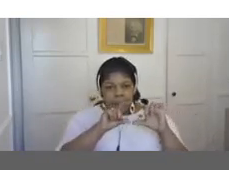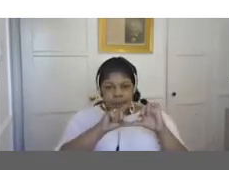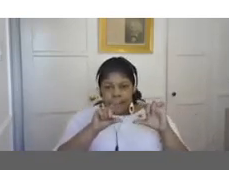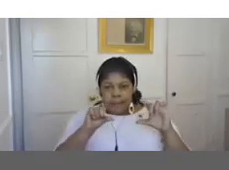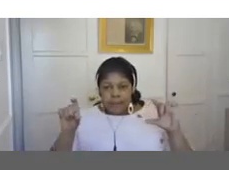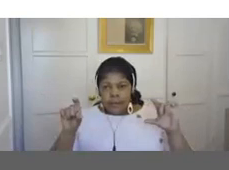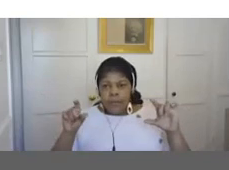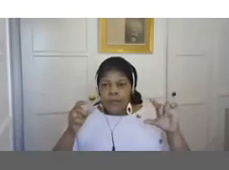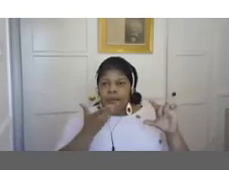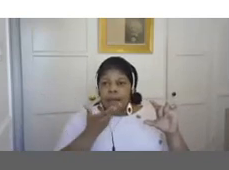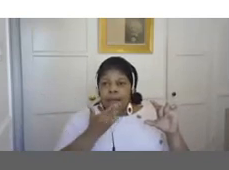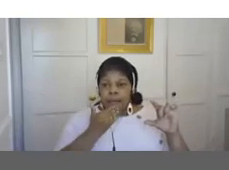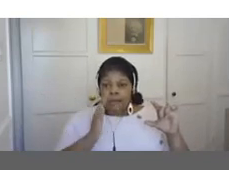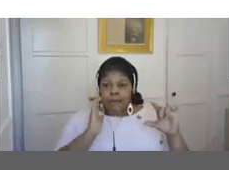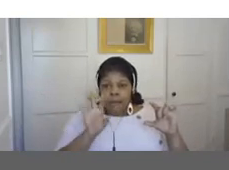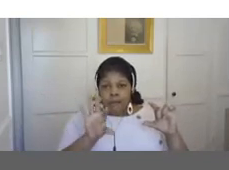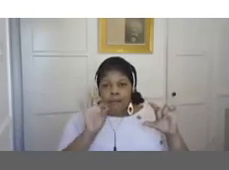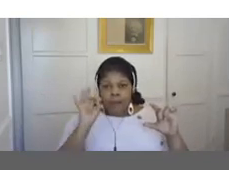Okay.